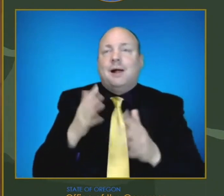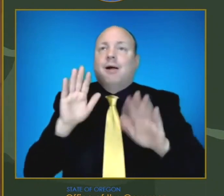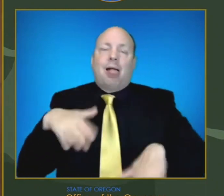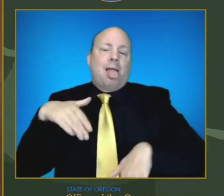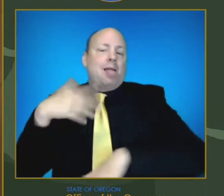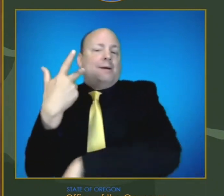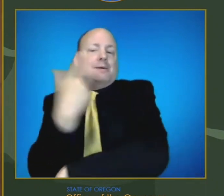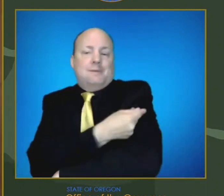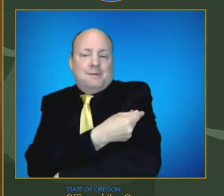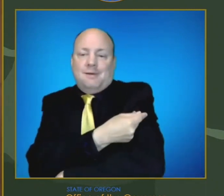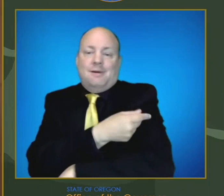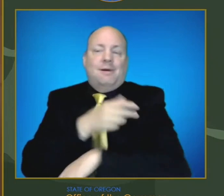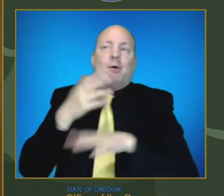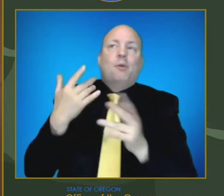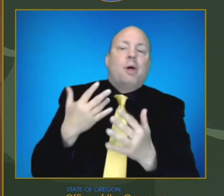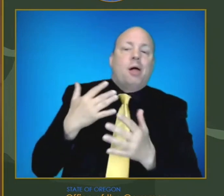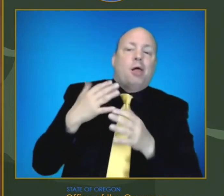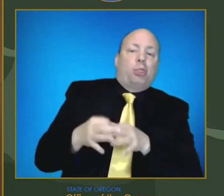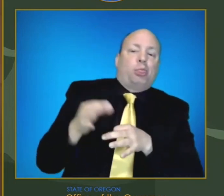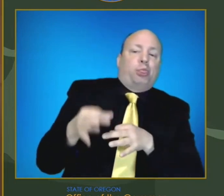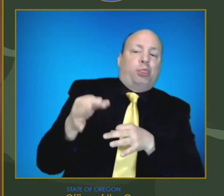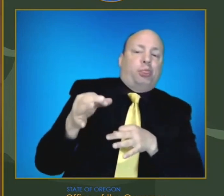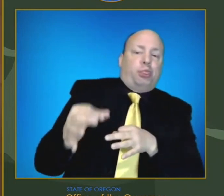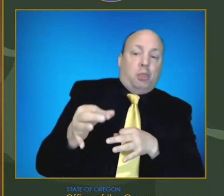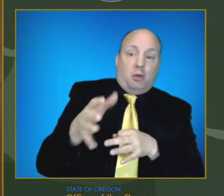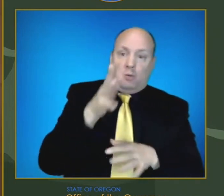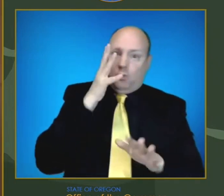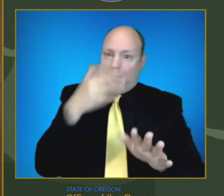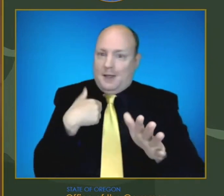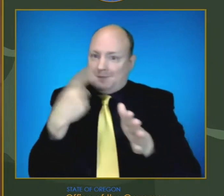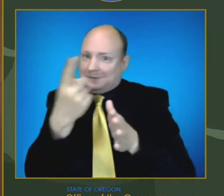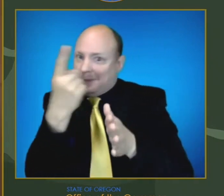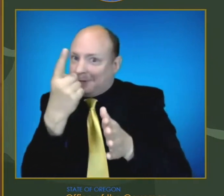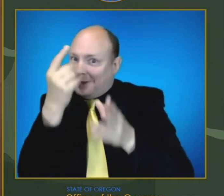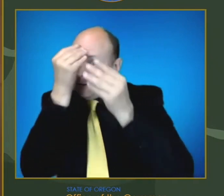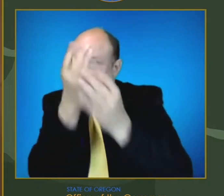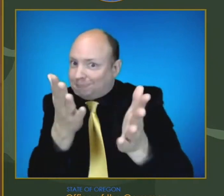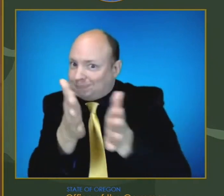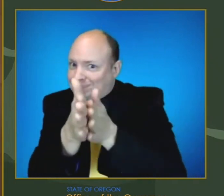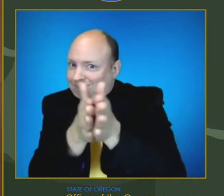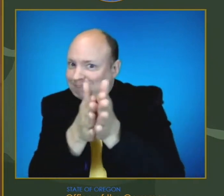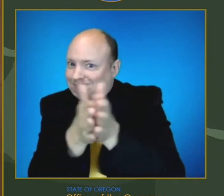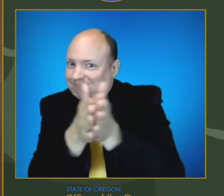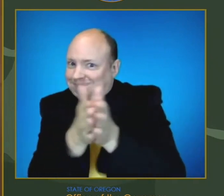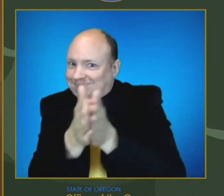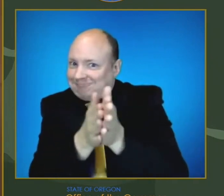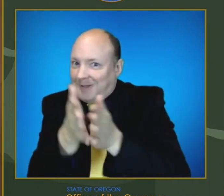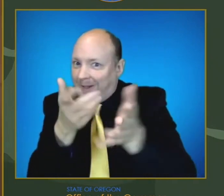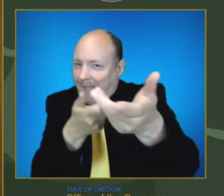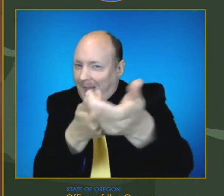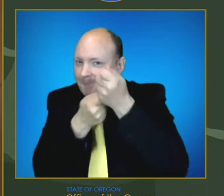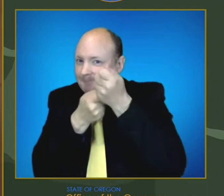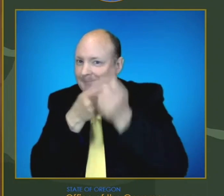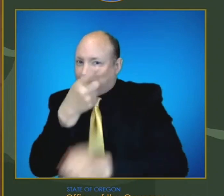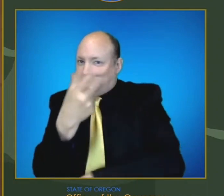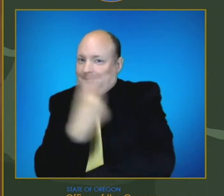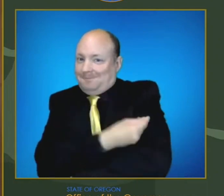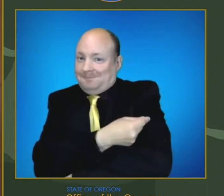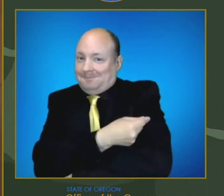we're going to give you an extra incentive. How about a chance to win $1